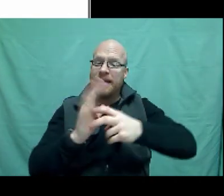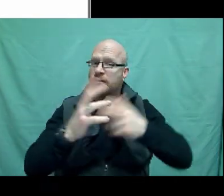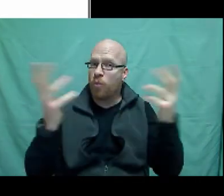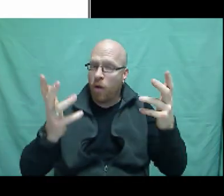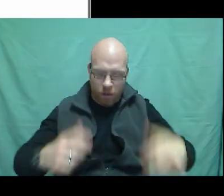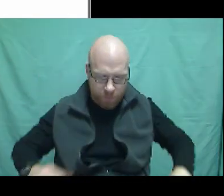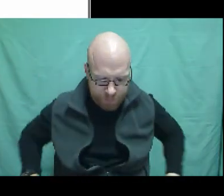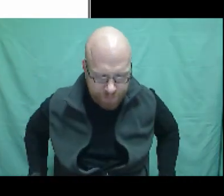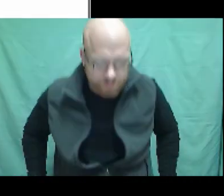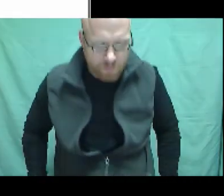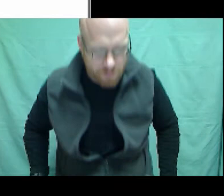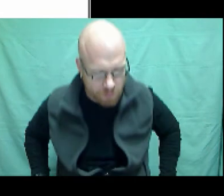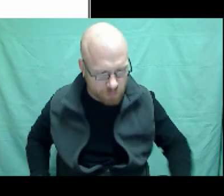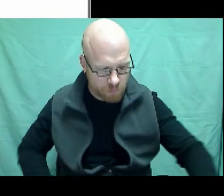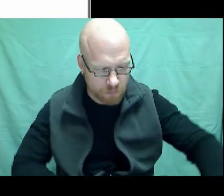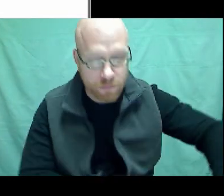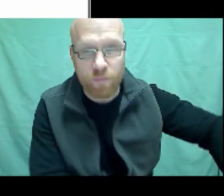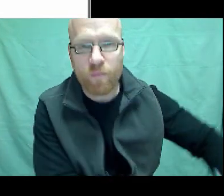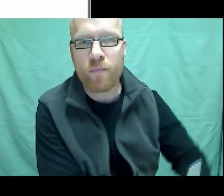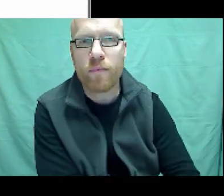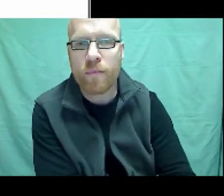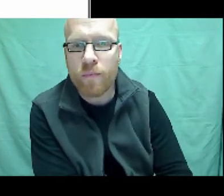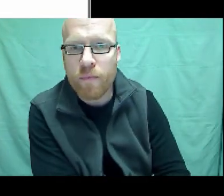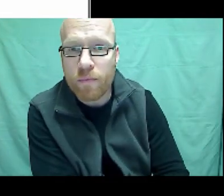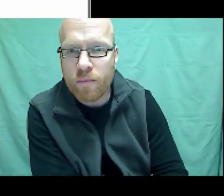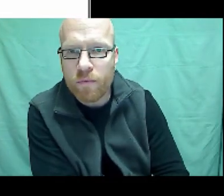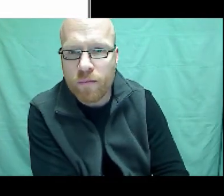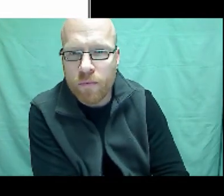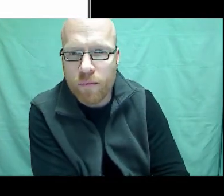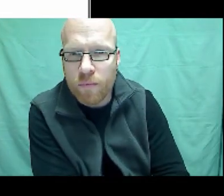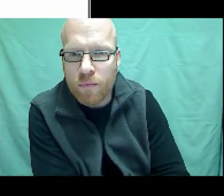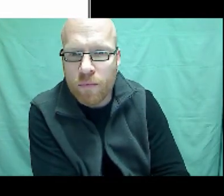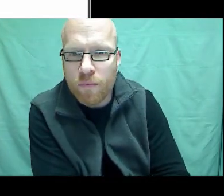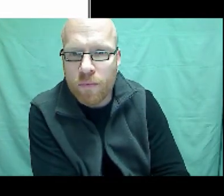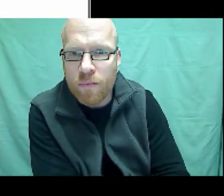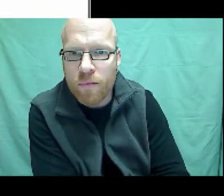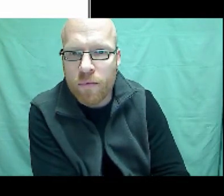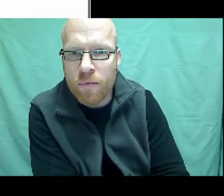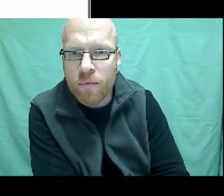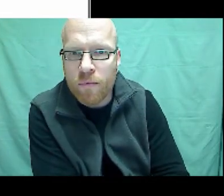2x have the same base. Now here's what that means.